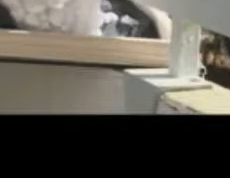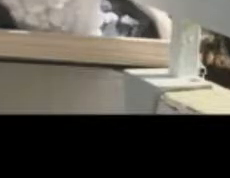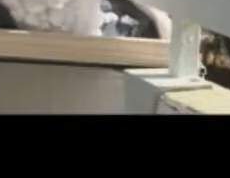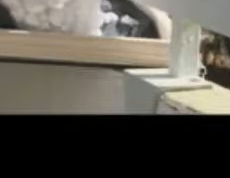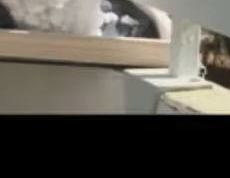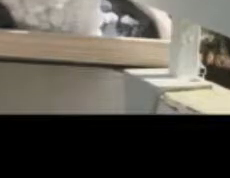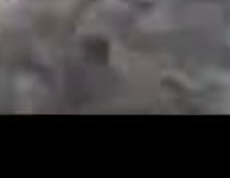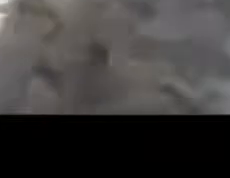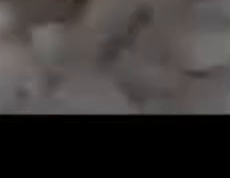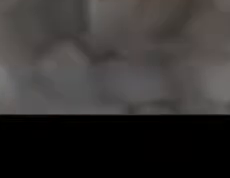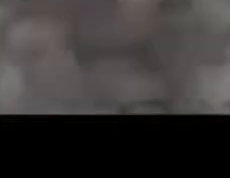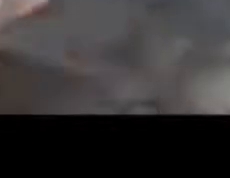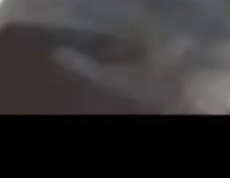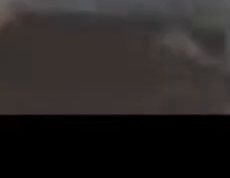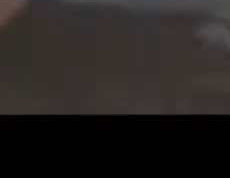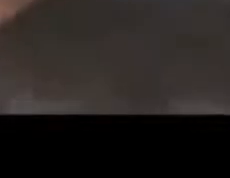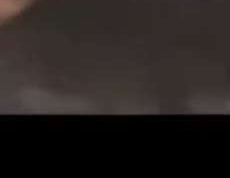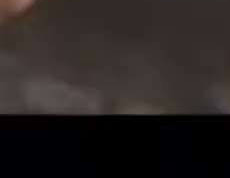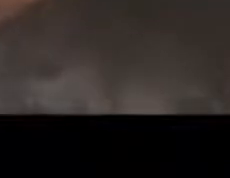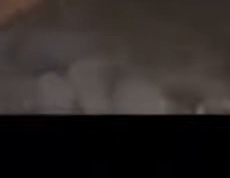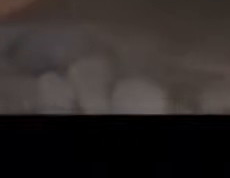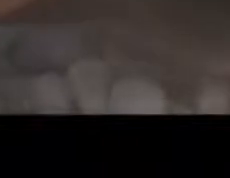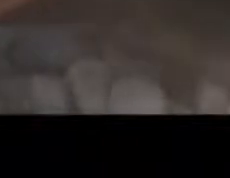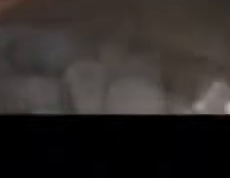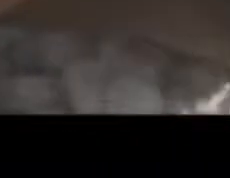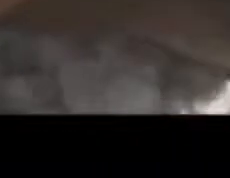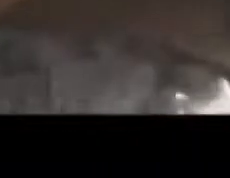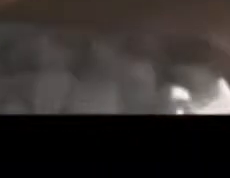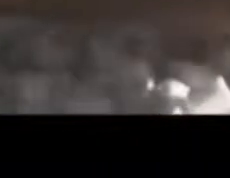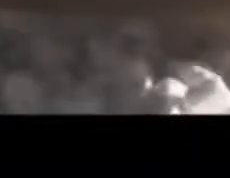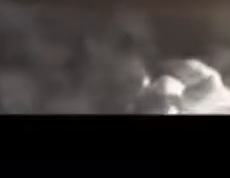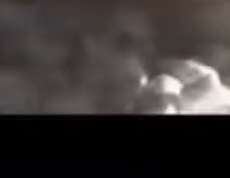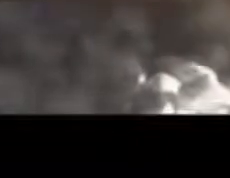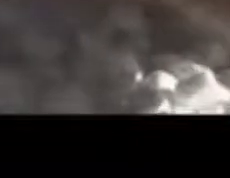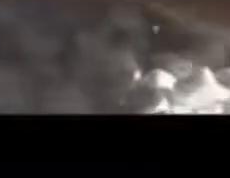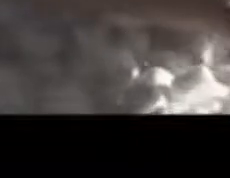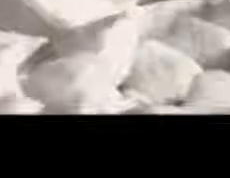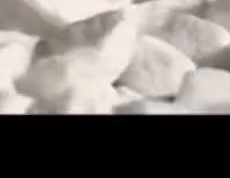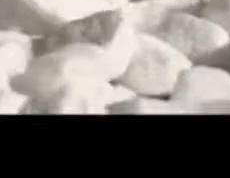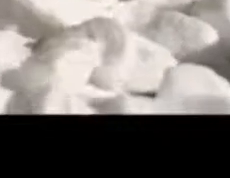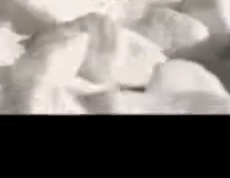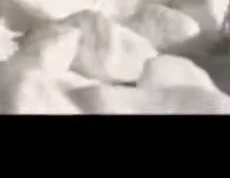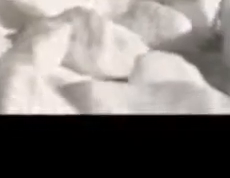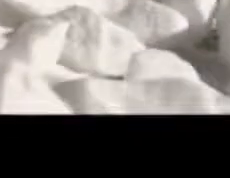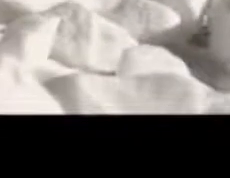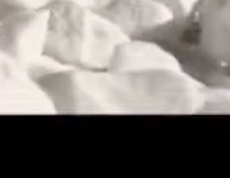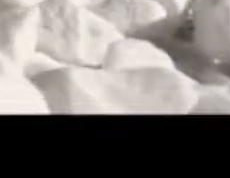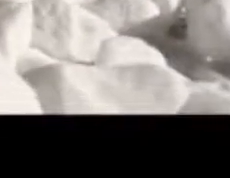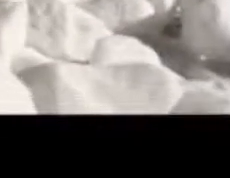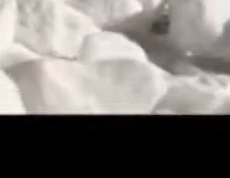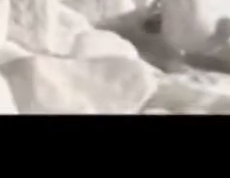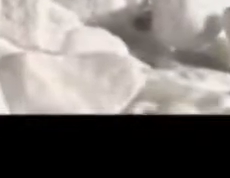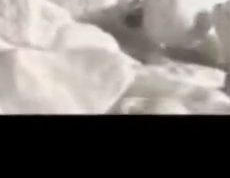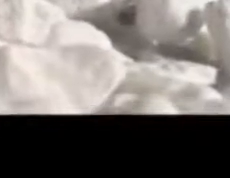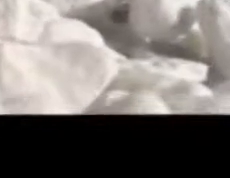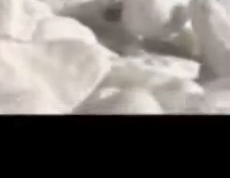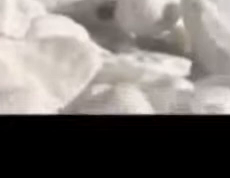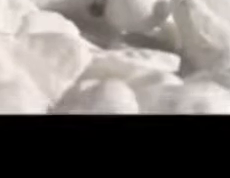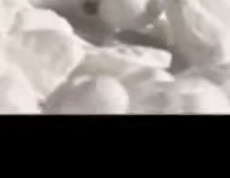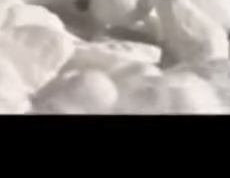hit somebody. Step three is just pretty much just layer it down, and then third of all you gotta do is just pour the rocks or the